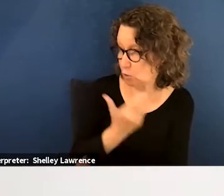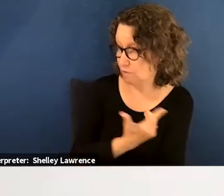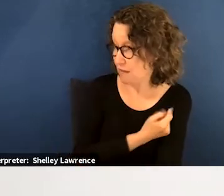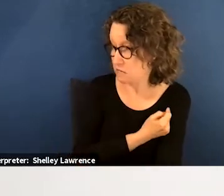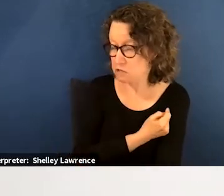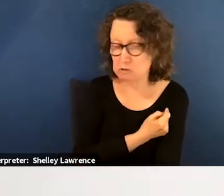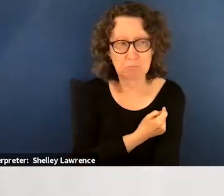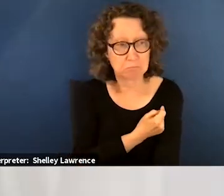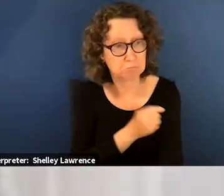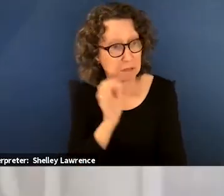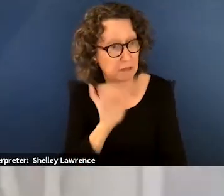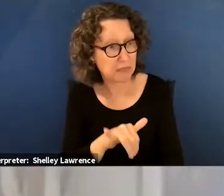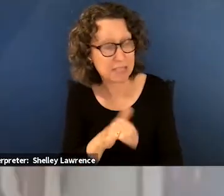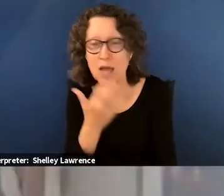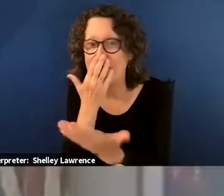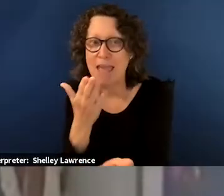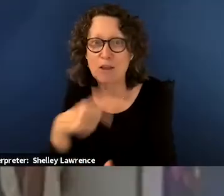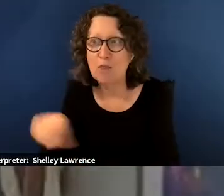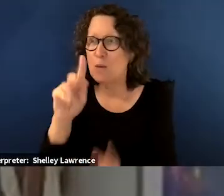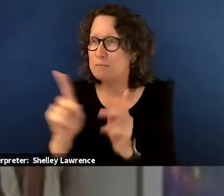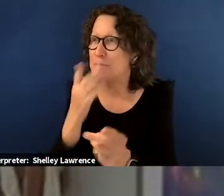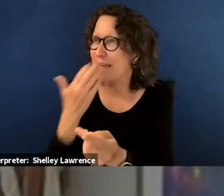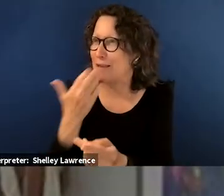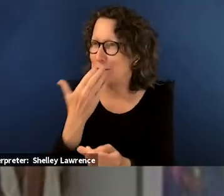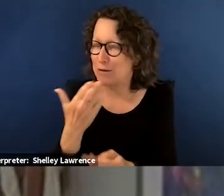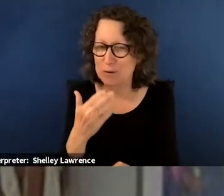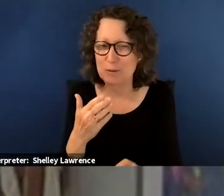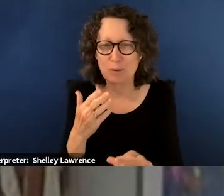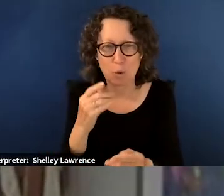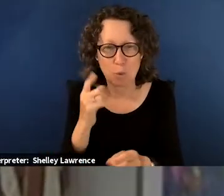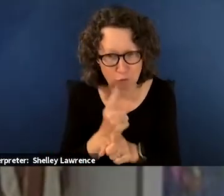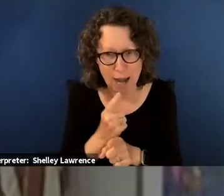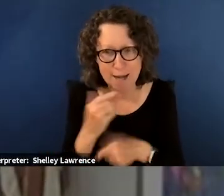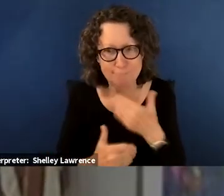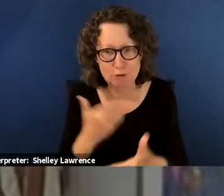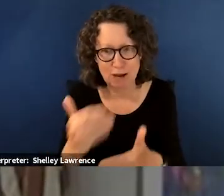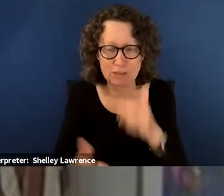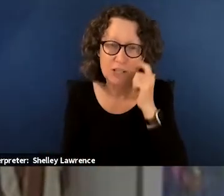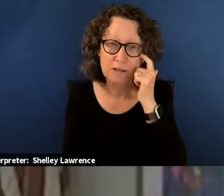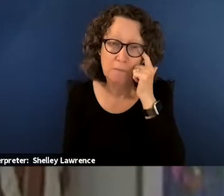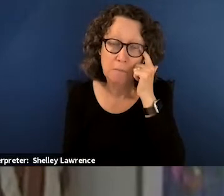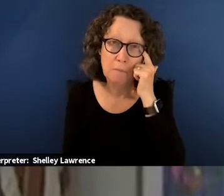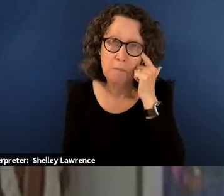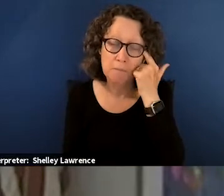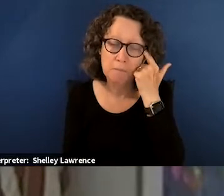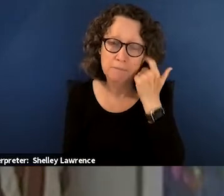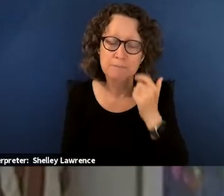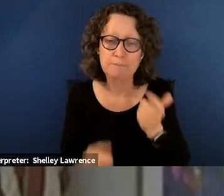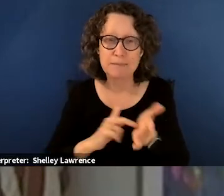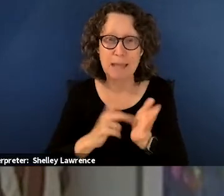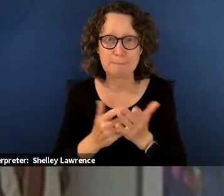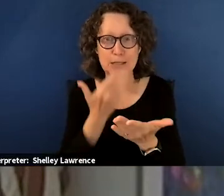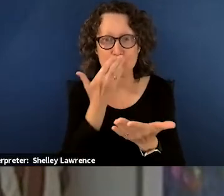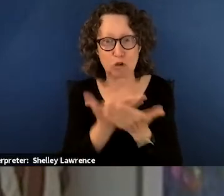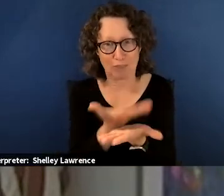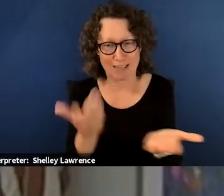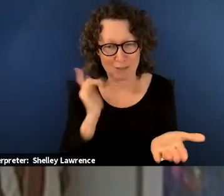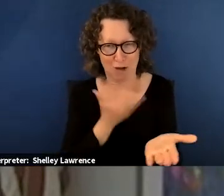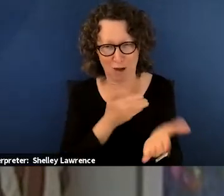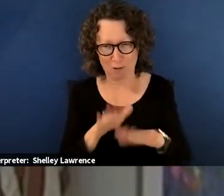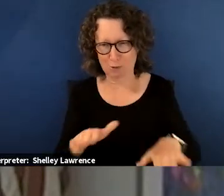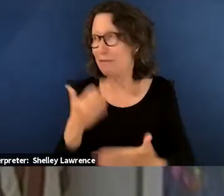that's, I just want to thank those employees and moving in the right direction here. And that means good things for our schools. So thank you very